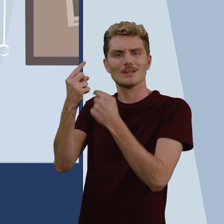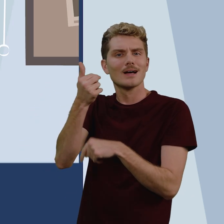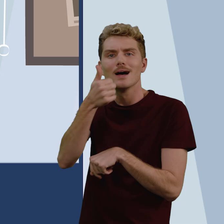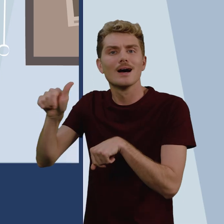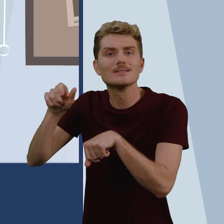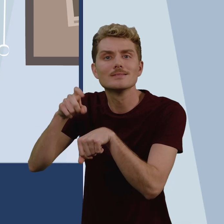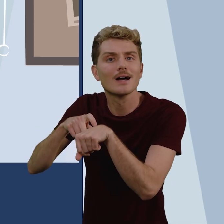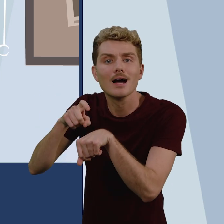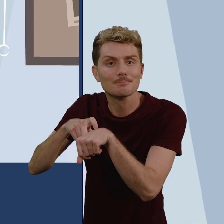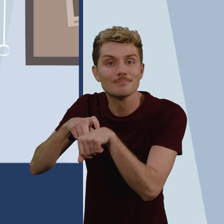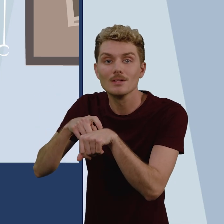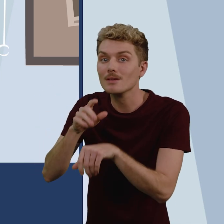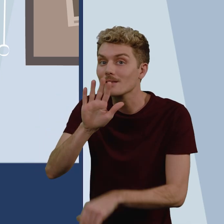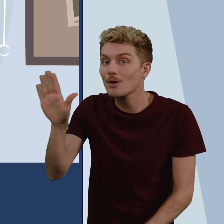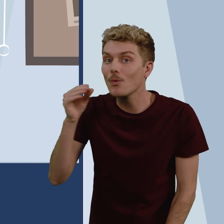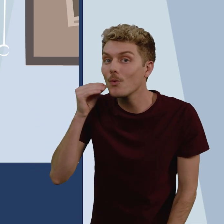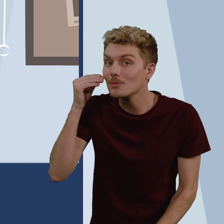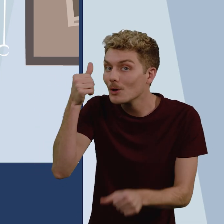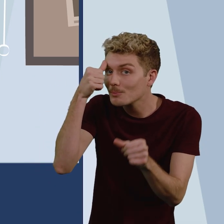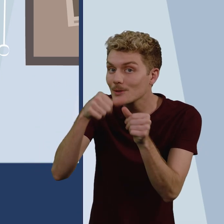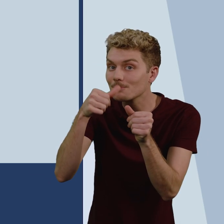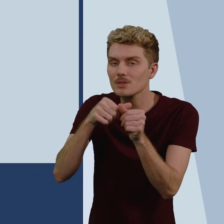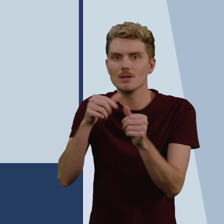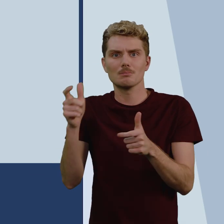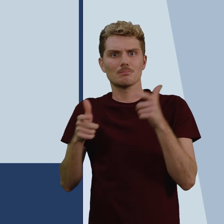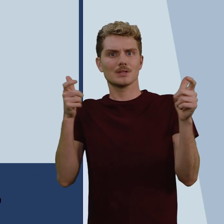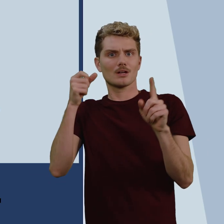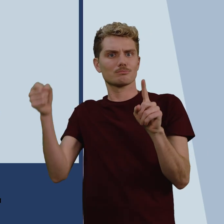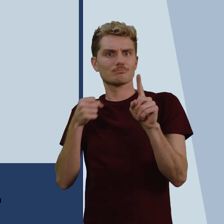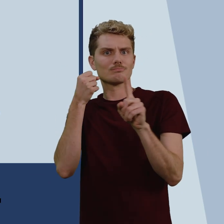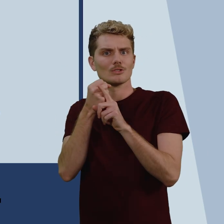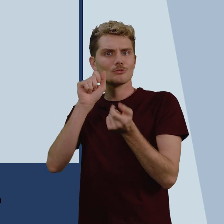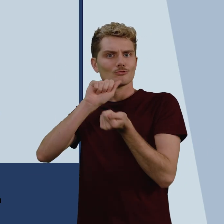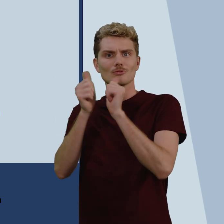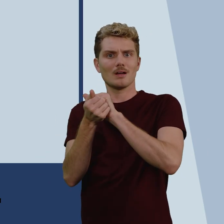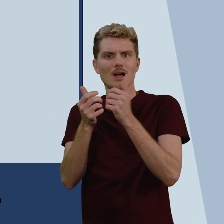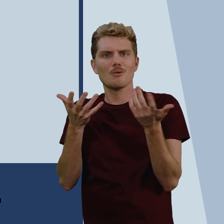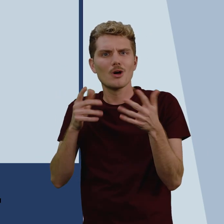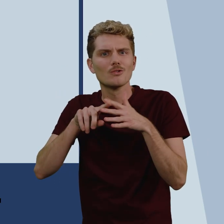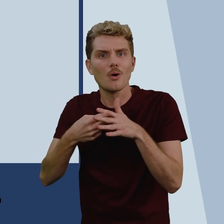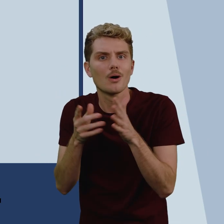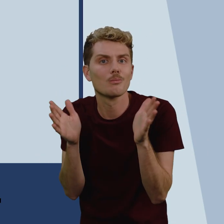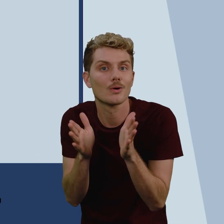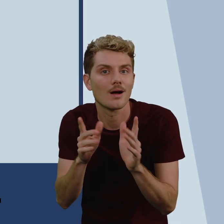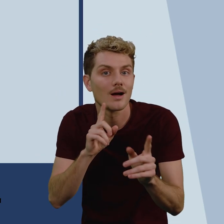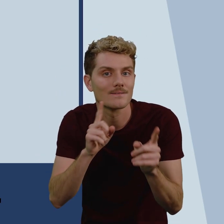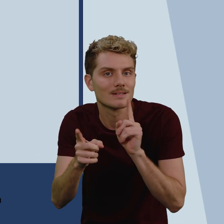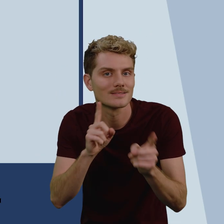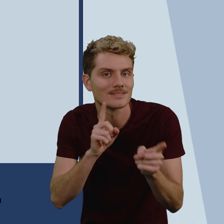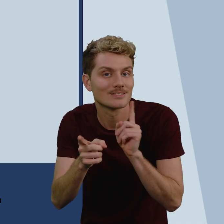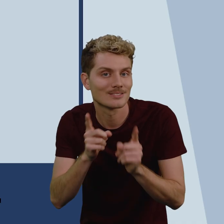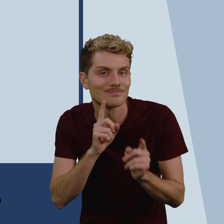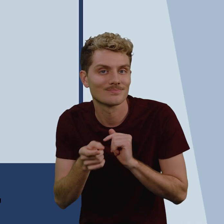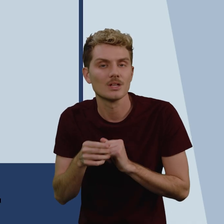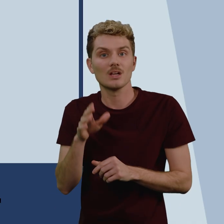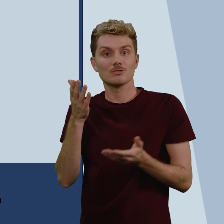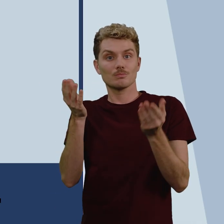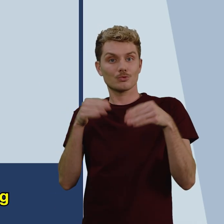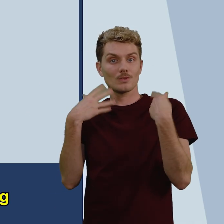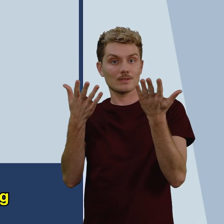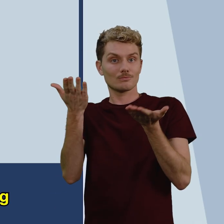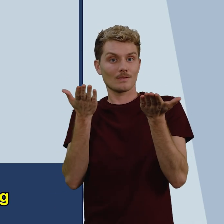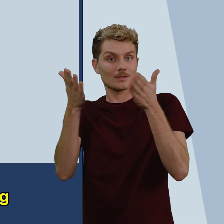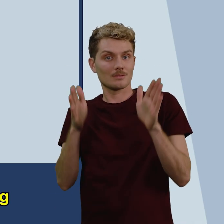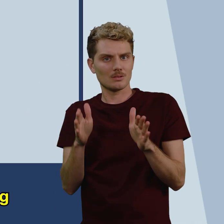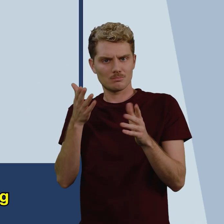visitors at any time. It's their home. Remember, big, impactful change can start with small conversations.